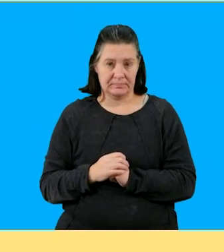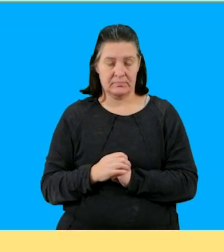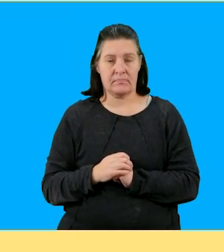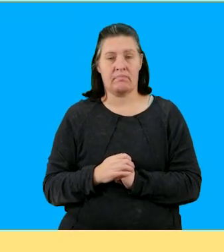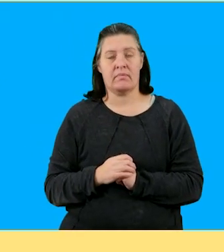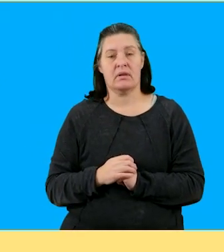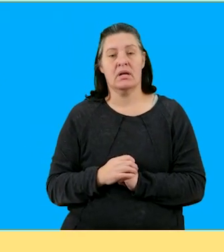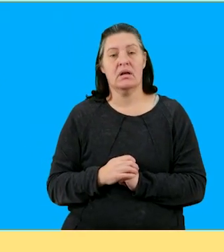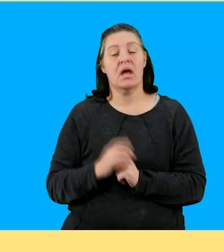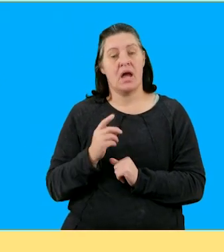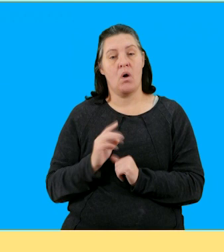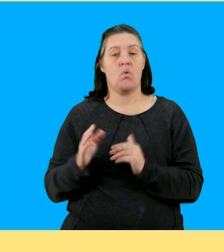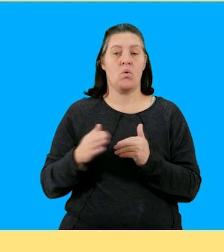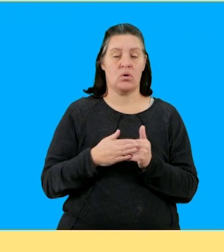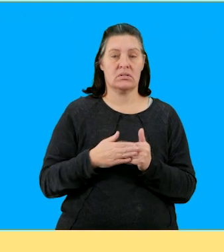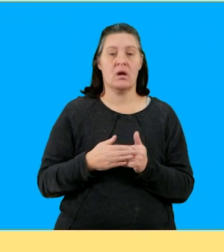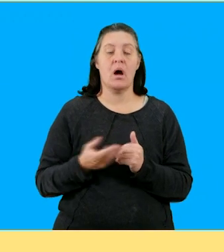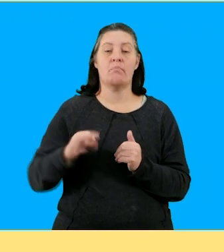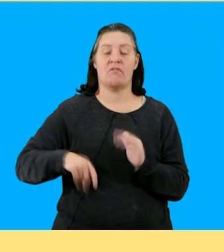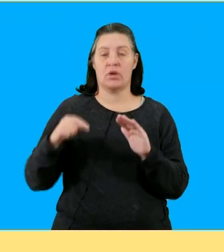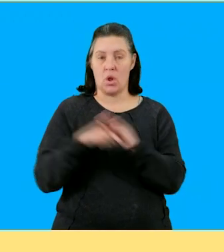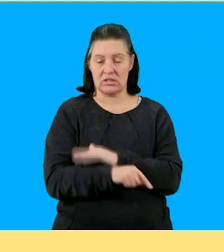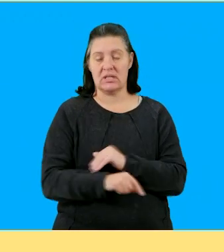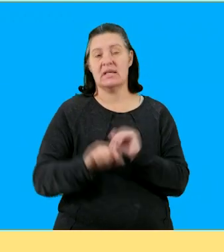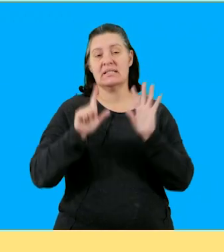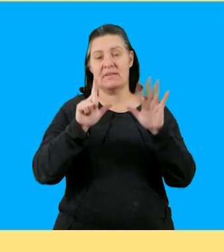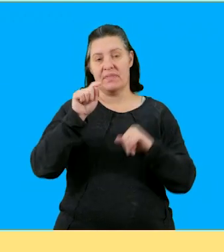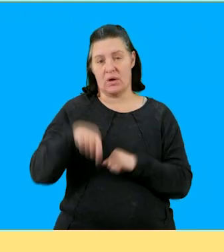7,300. And then I'll close it off to profit and loss,